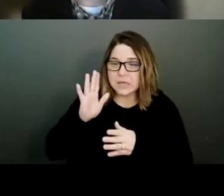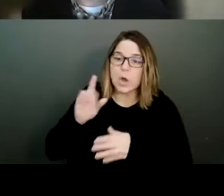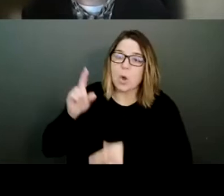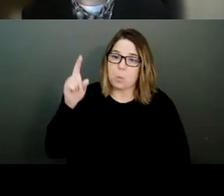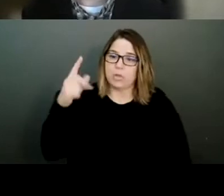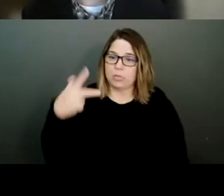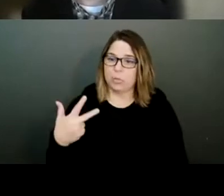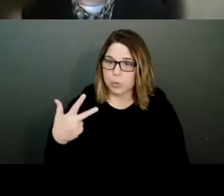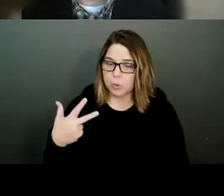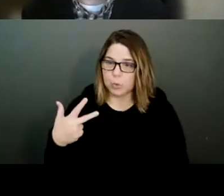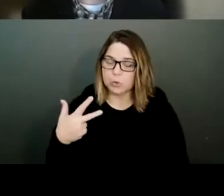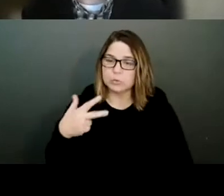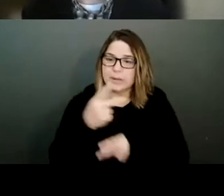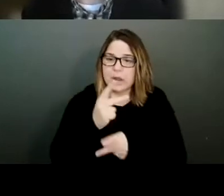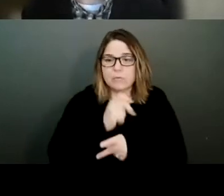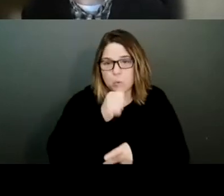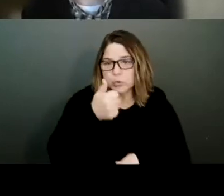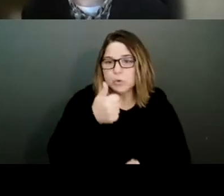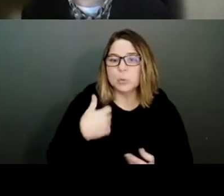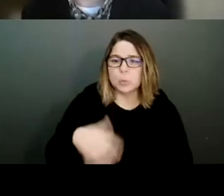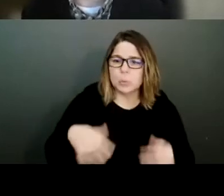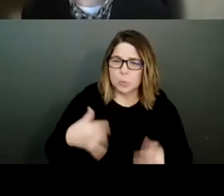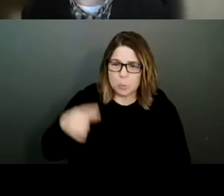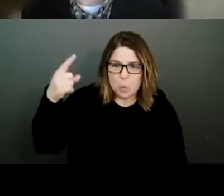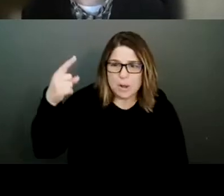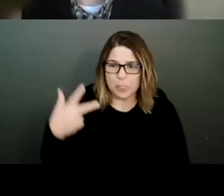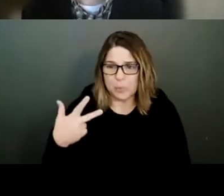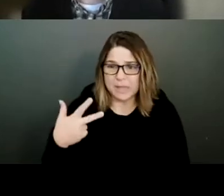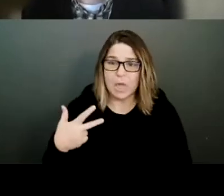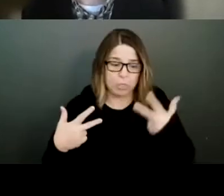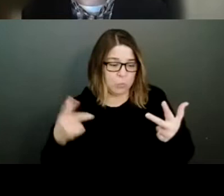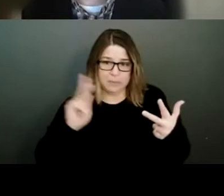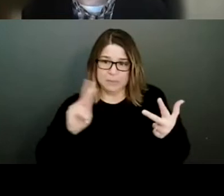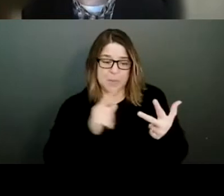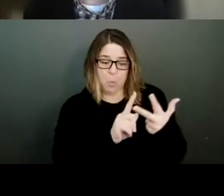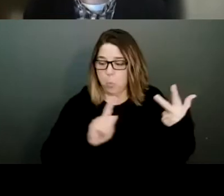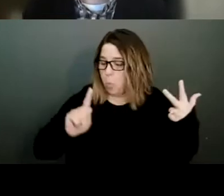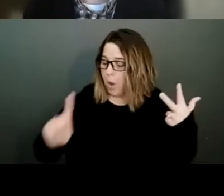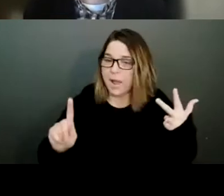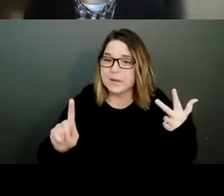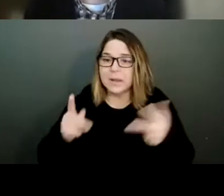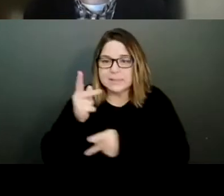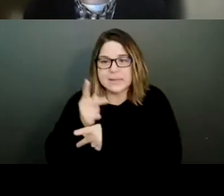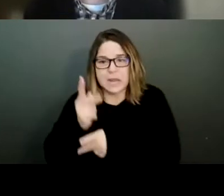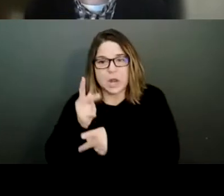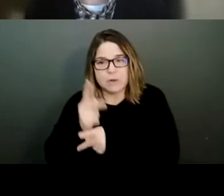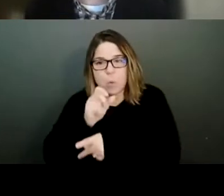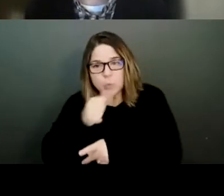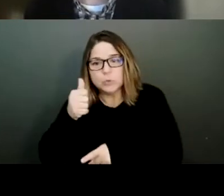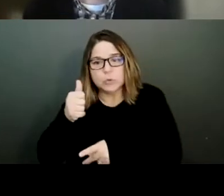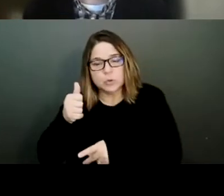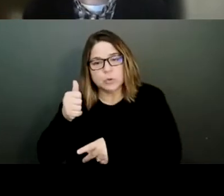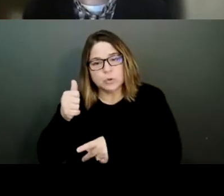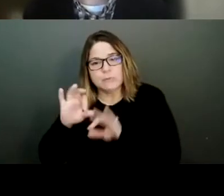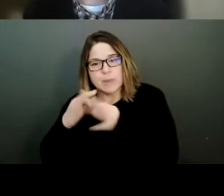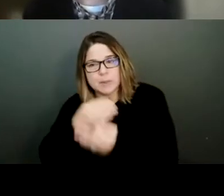member. 1 in 3, that is a staggering statistic. It is something to celebrate, but also something to ensure